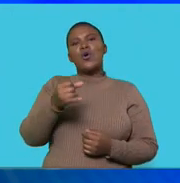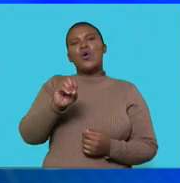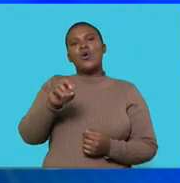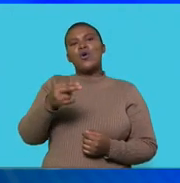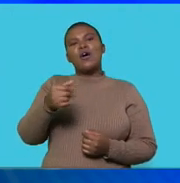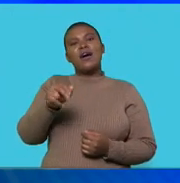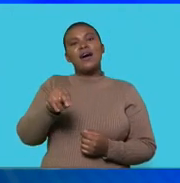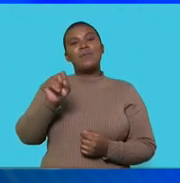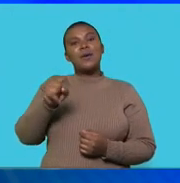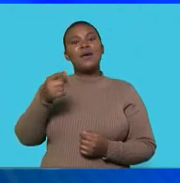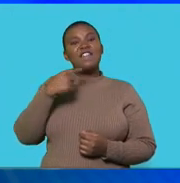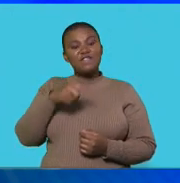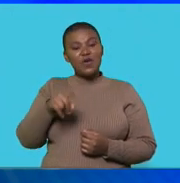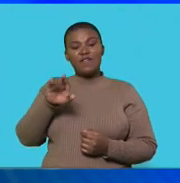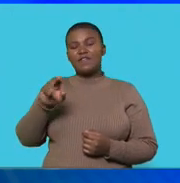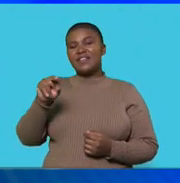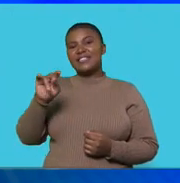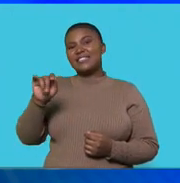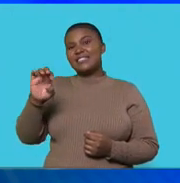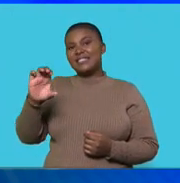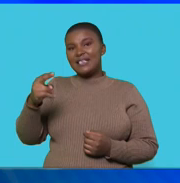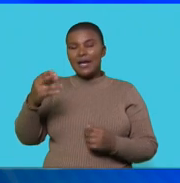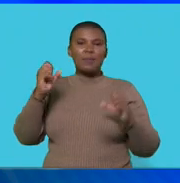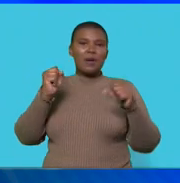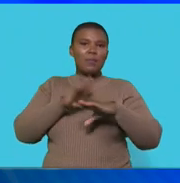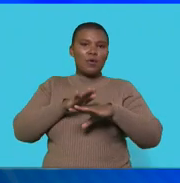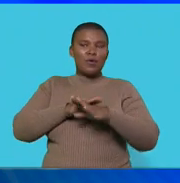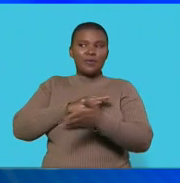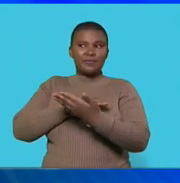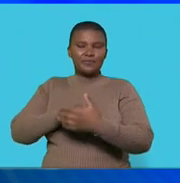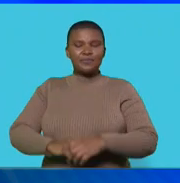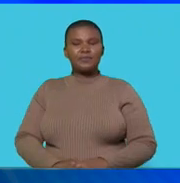of Altron FinTech, provides further insights into the exciting development.